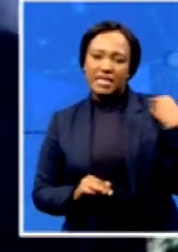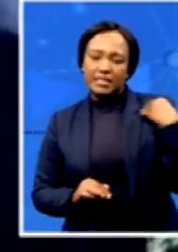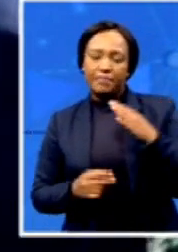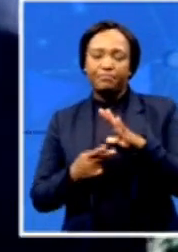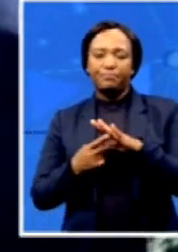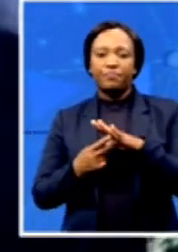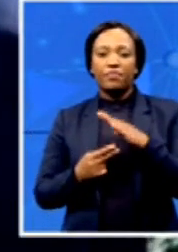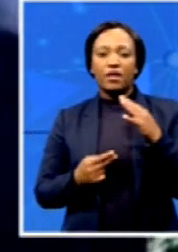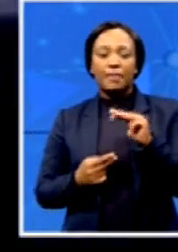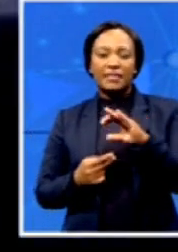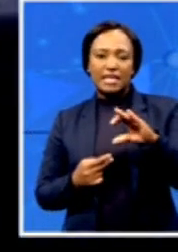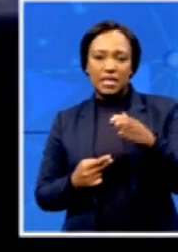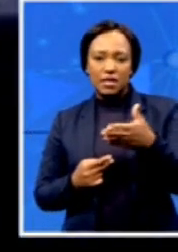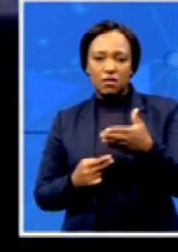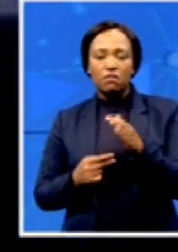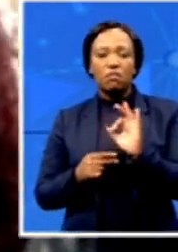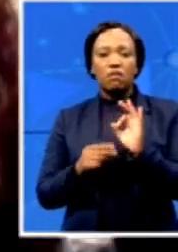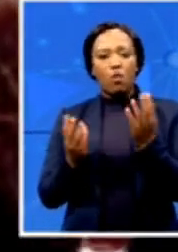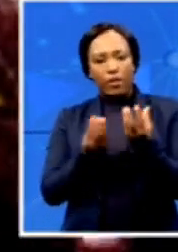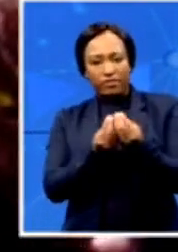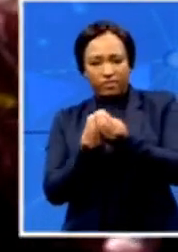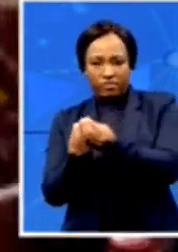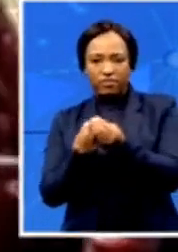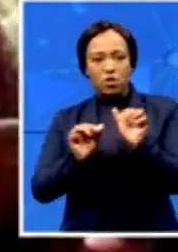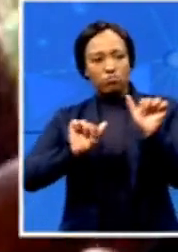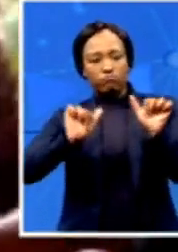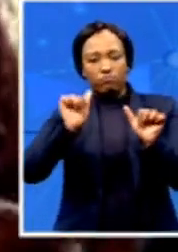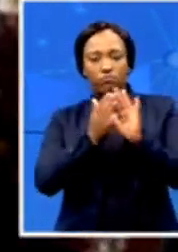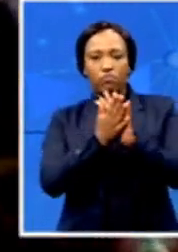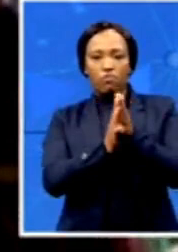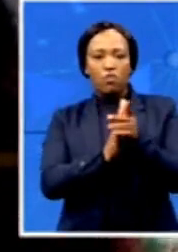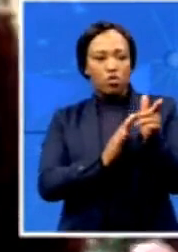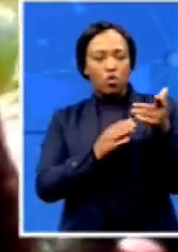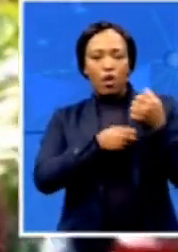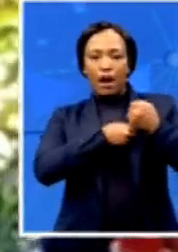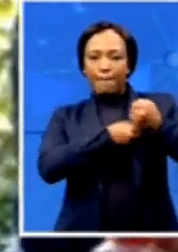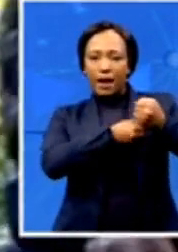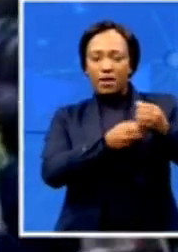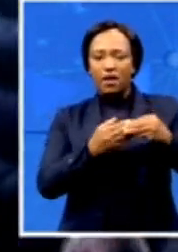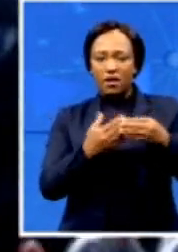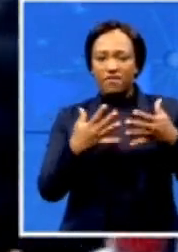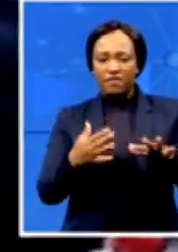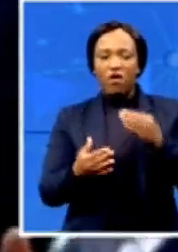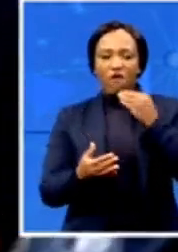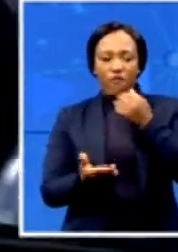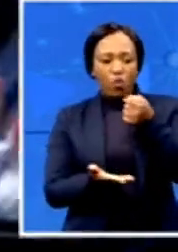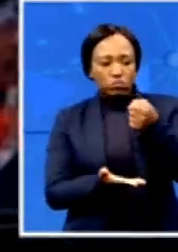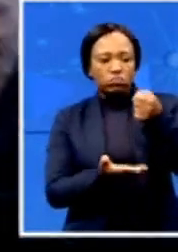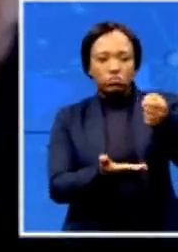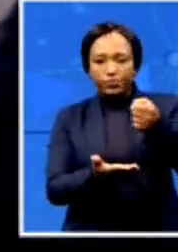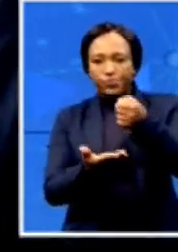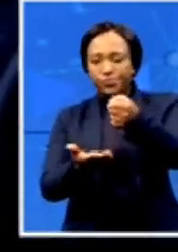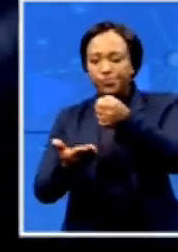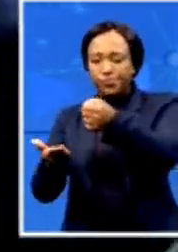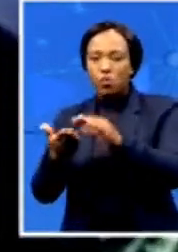of the damage. You also saw you leading campaigns, providing food parcels to some of the communities and schools, so teachers